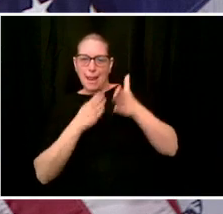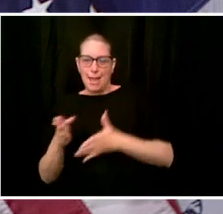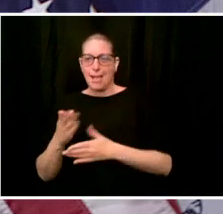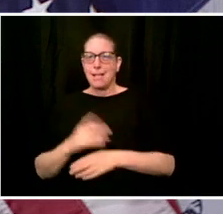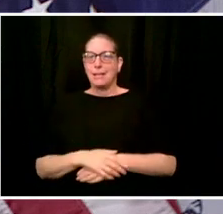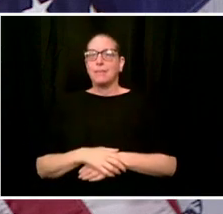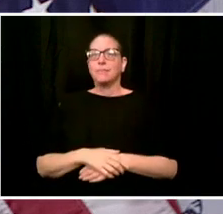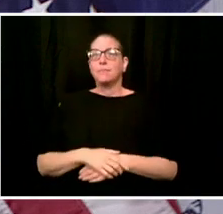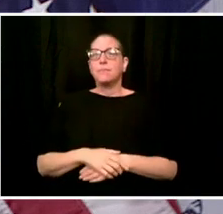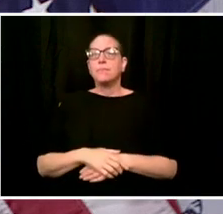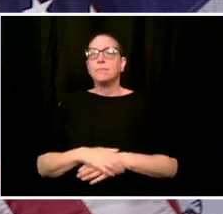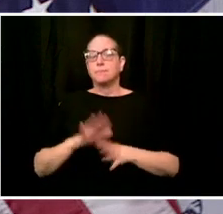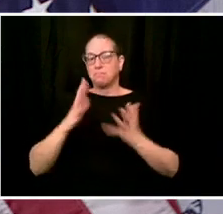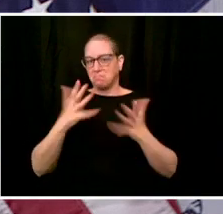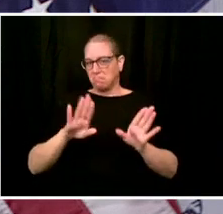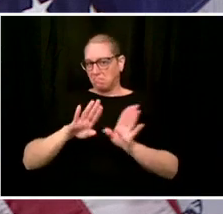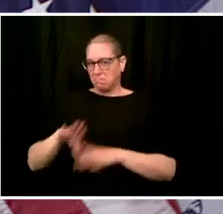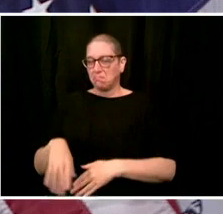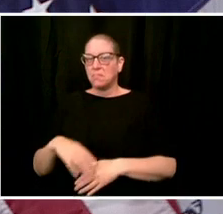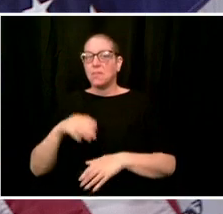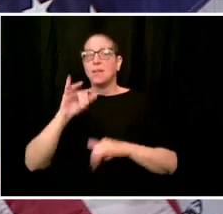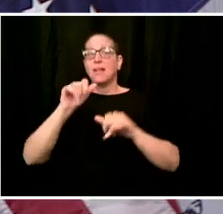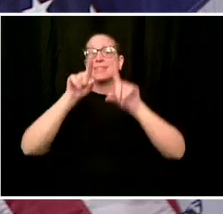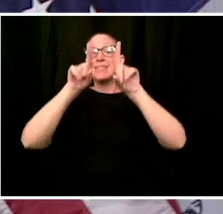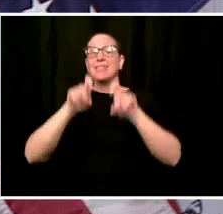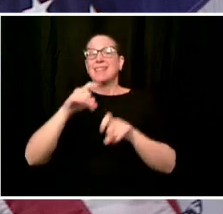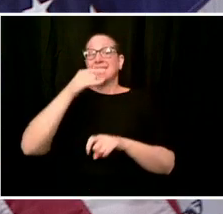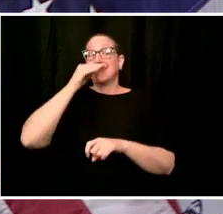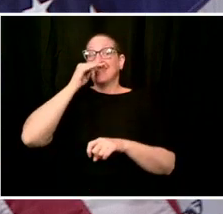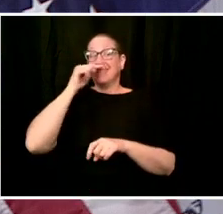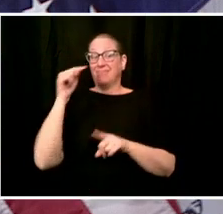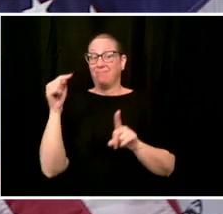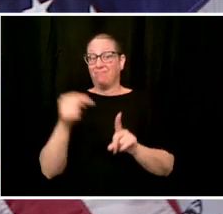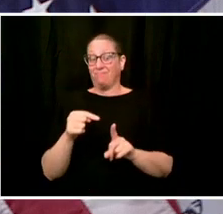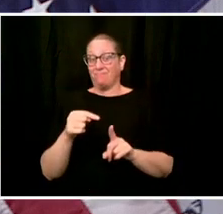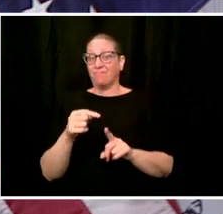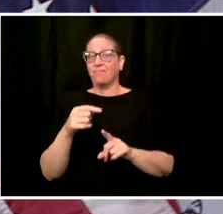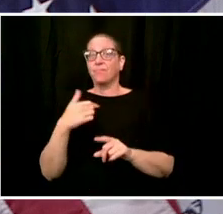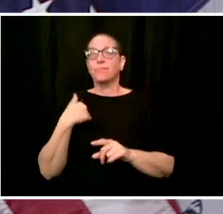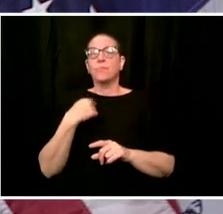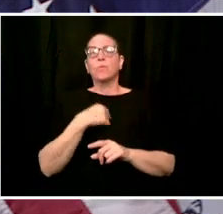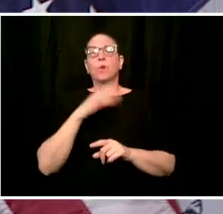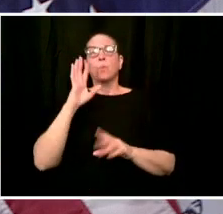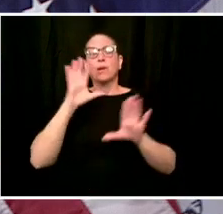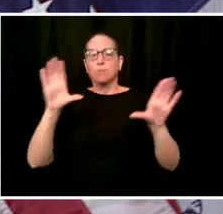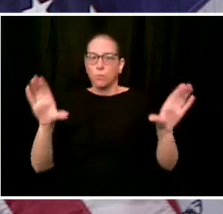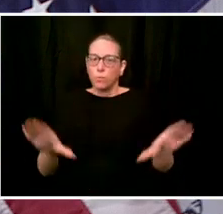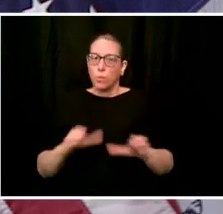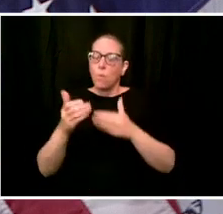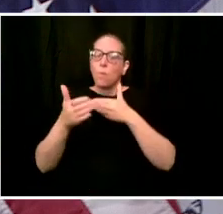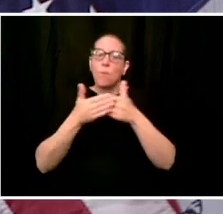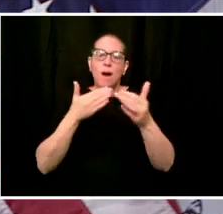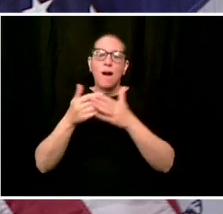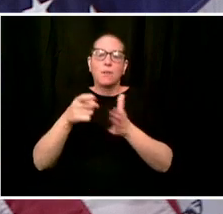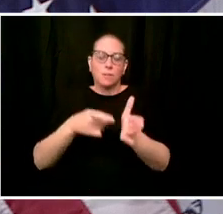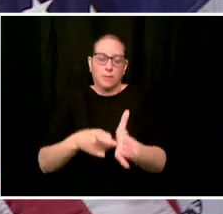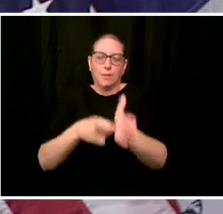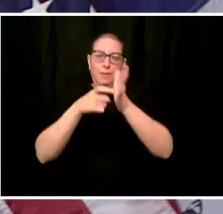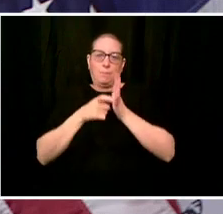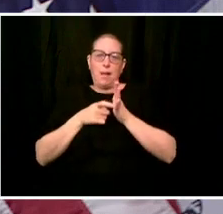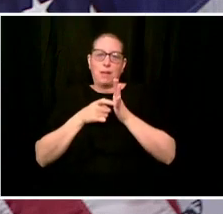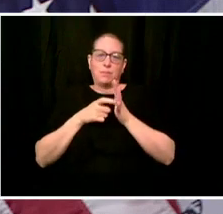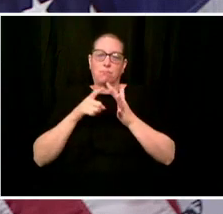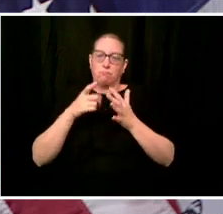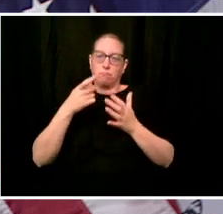kids, again, we're going to do whatever it takes to keep kids safe. Right now, the most important